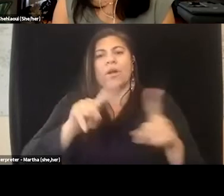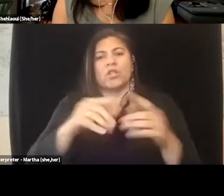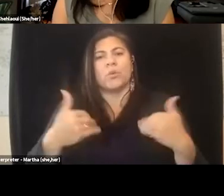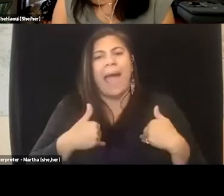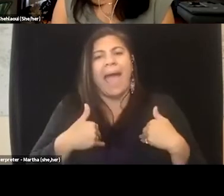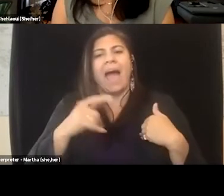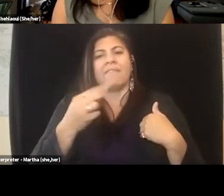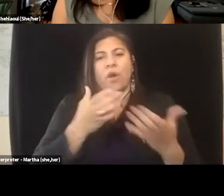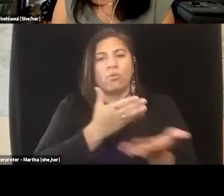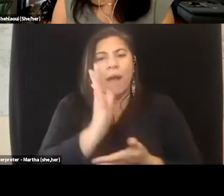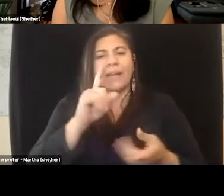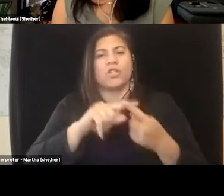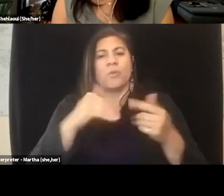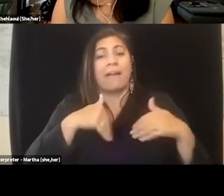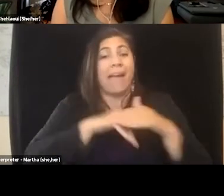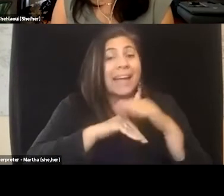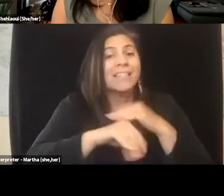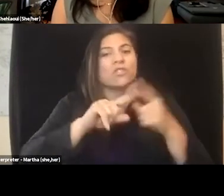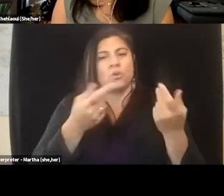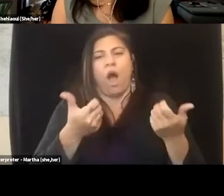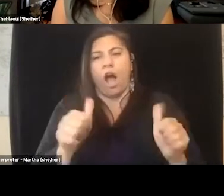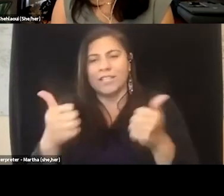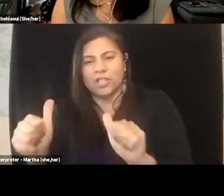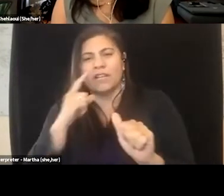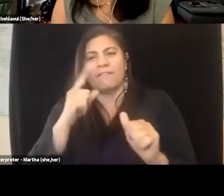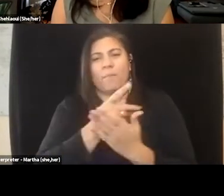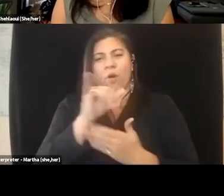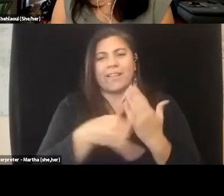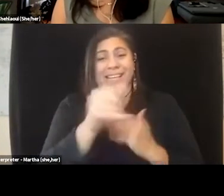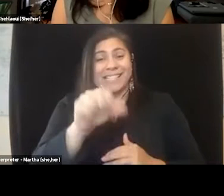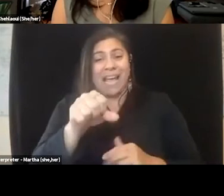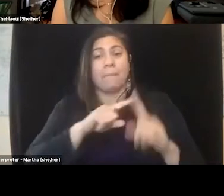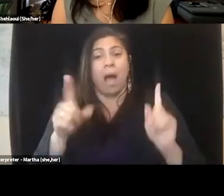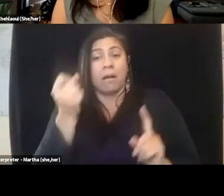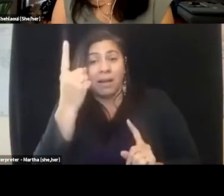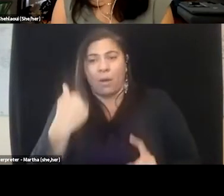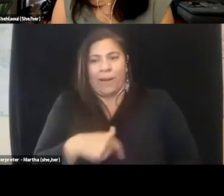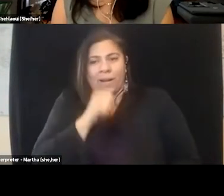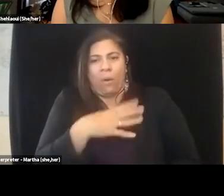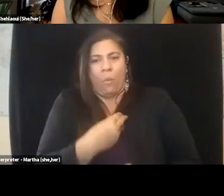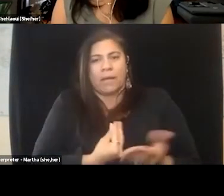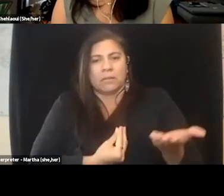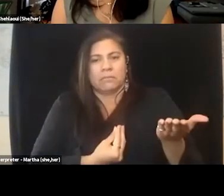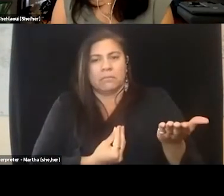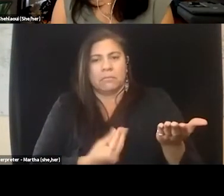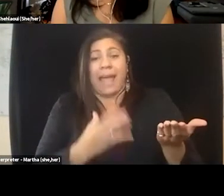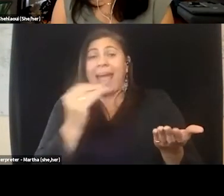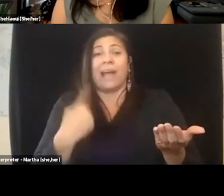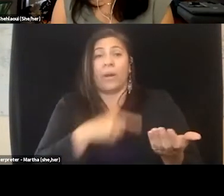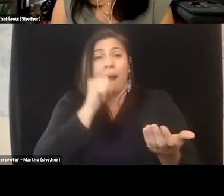have access to audition for projects in town. But we're not white and we're not